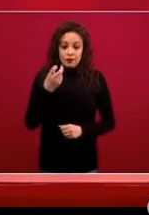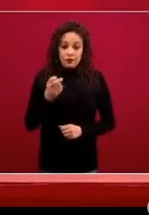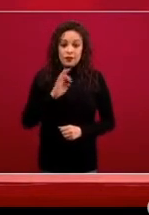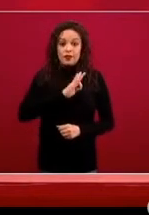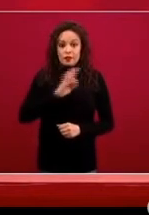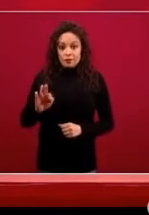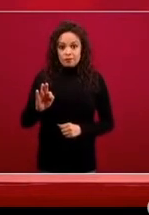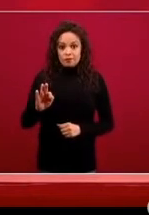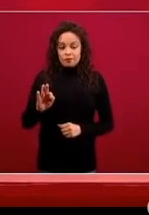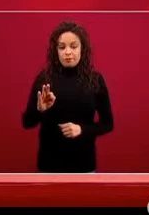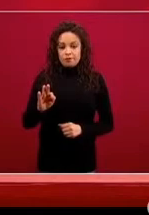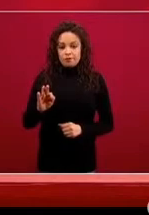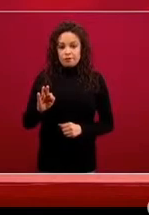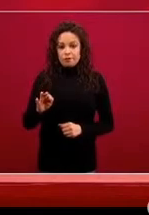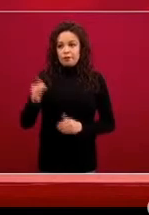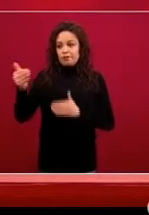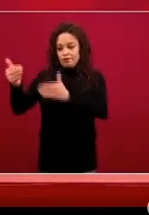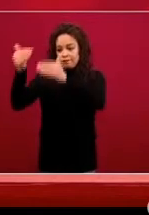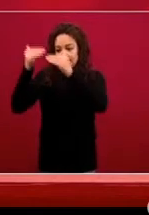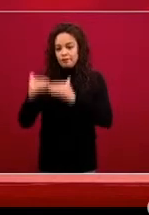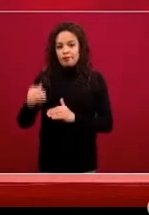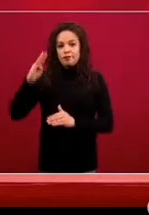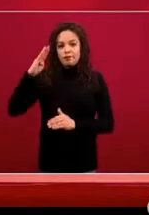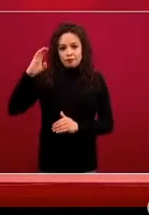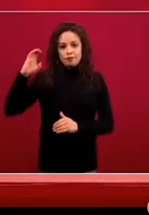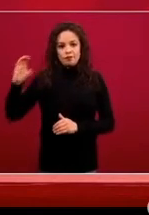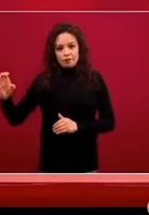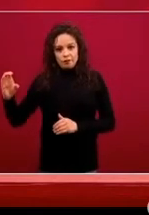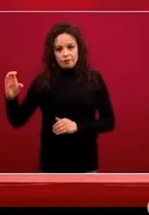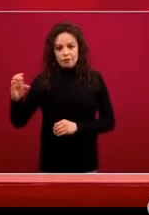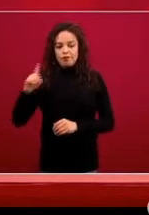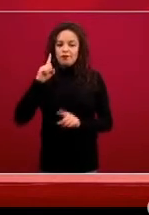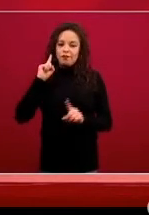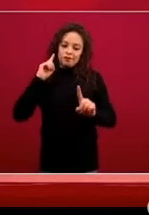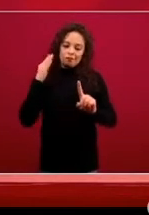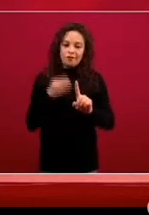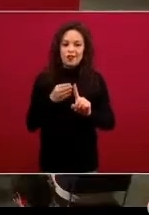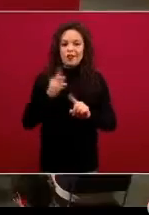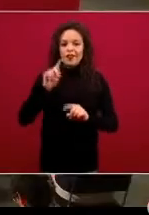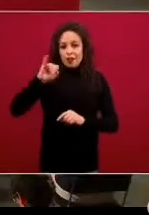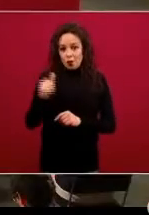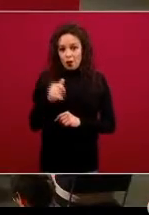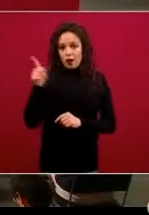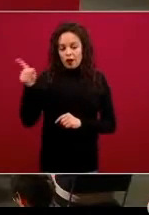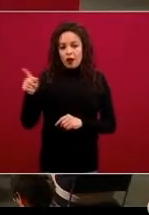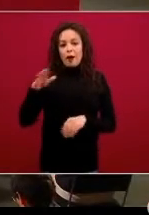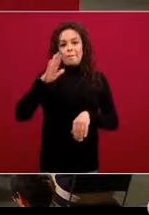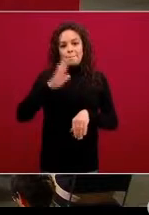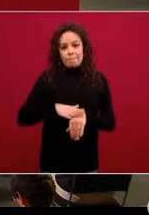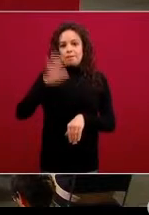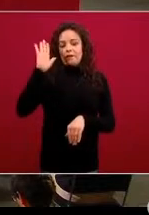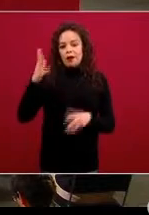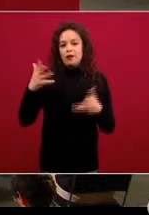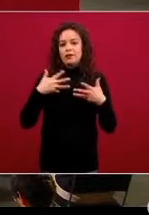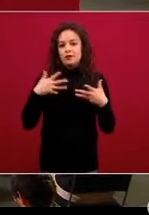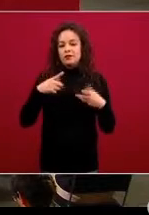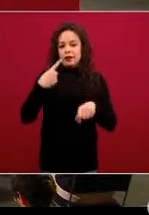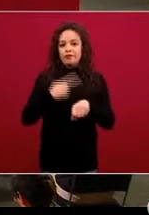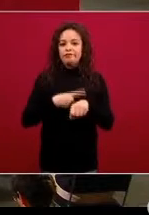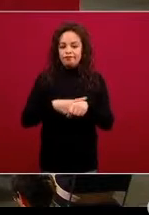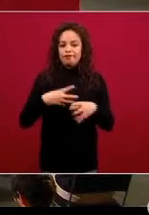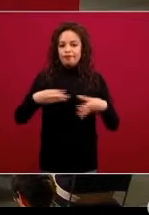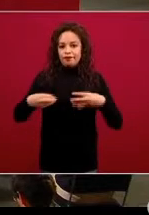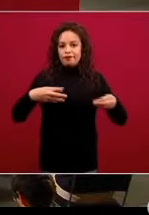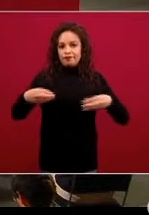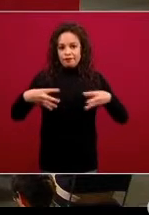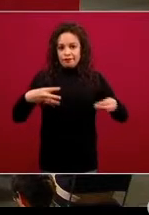caused that as a counter effect, the state of Baja California and specifically Tijuana uh,